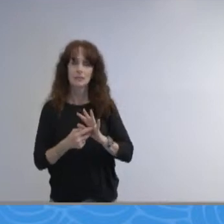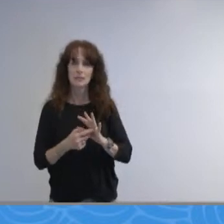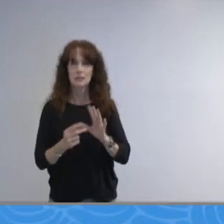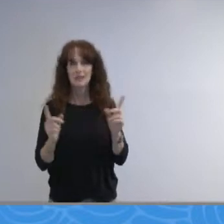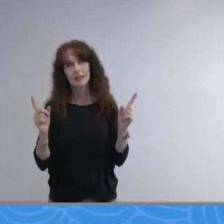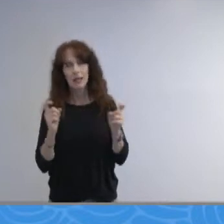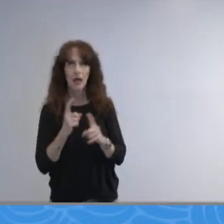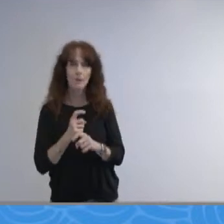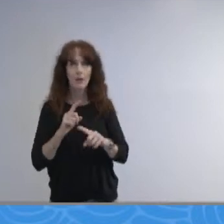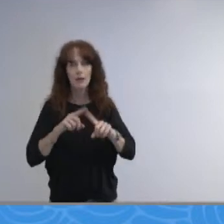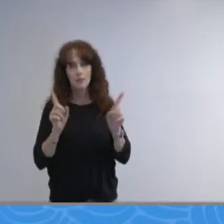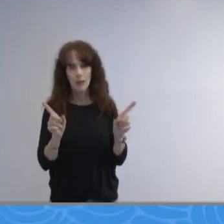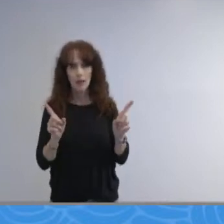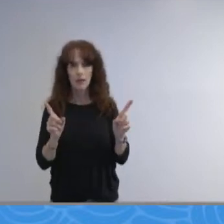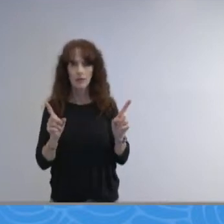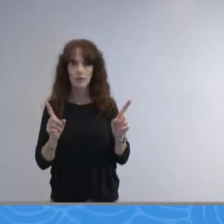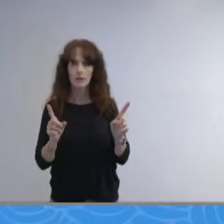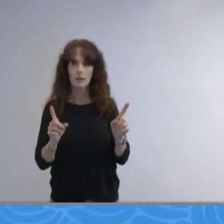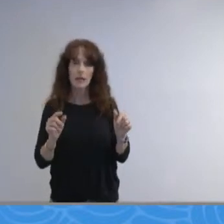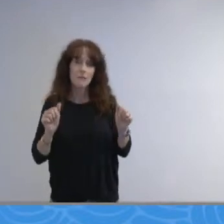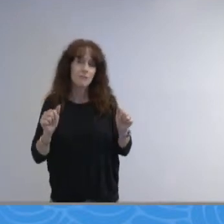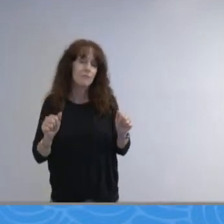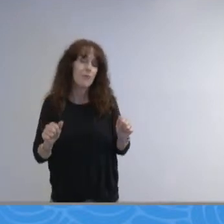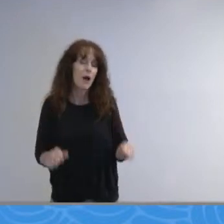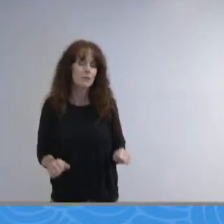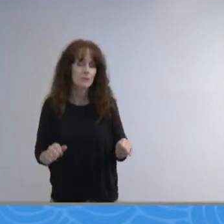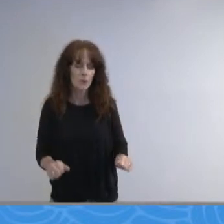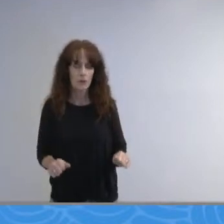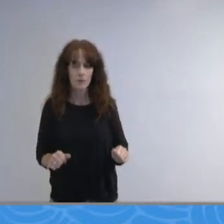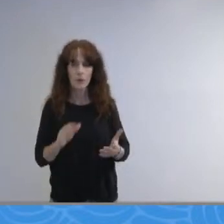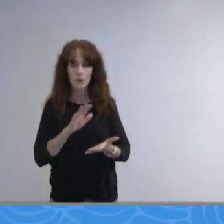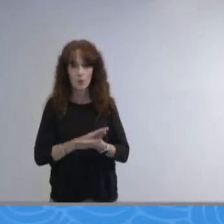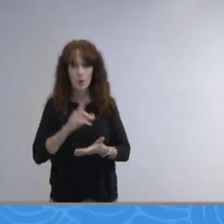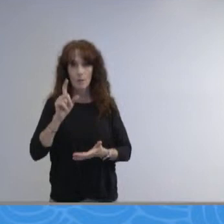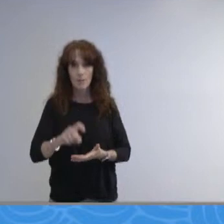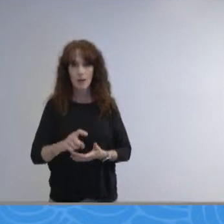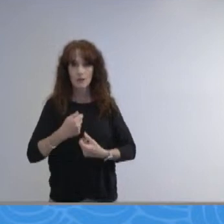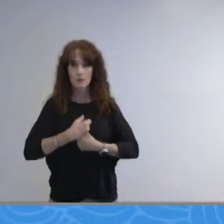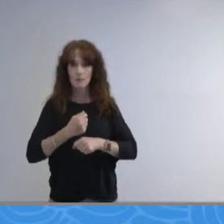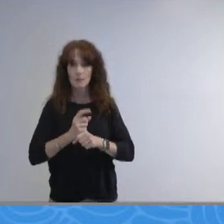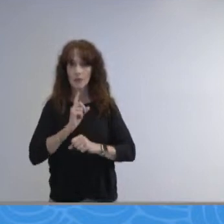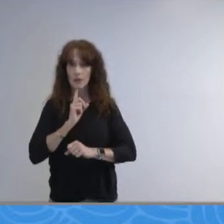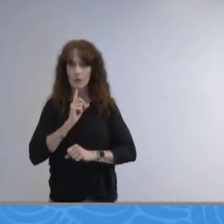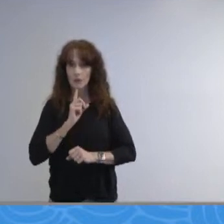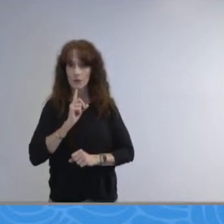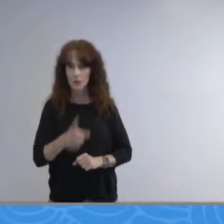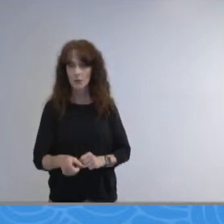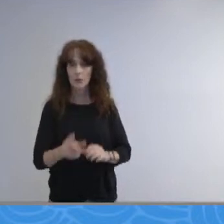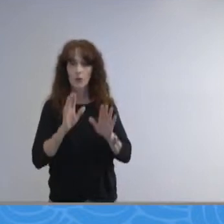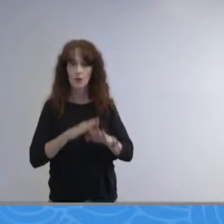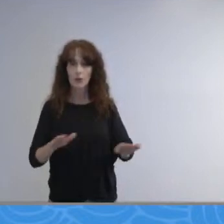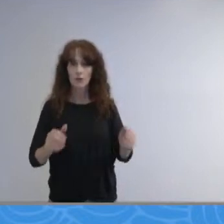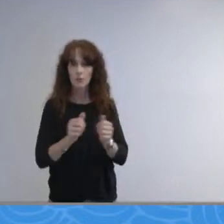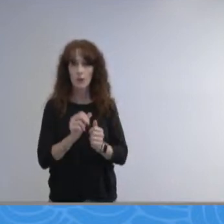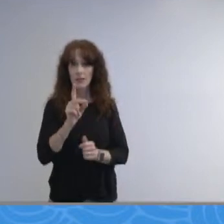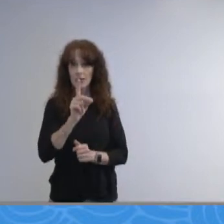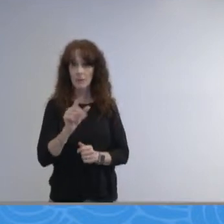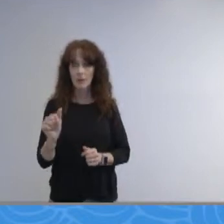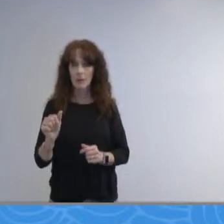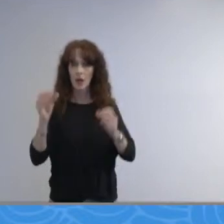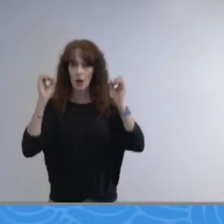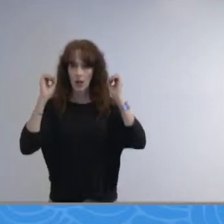bit complicated, but to the extent possible, schools must ensure that children with disabilities